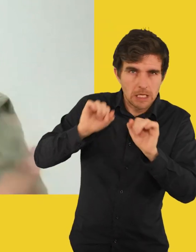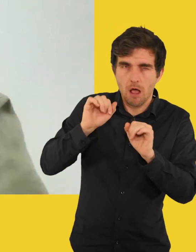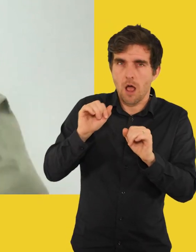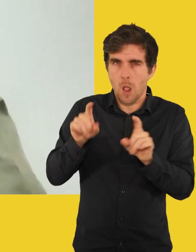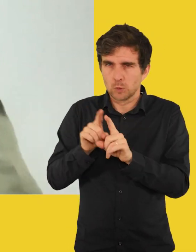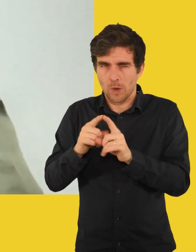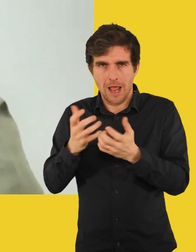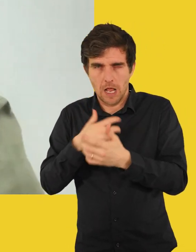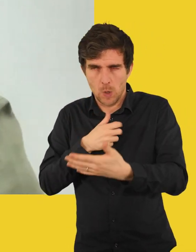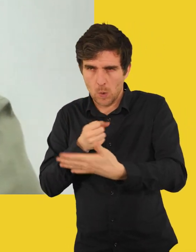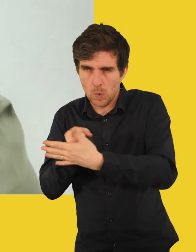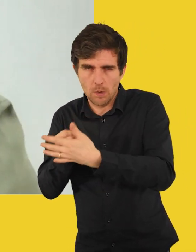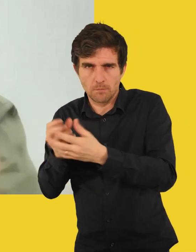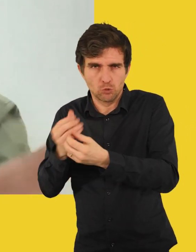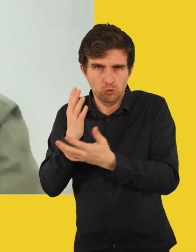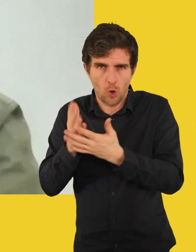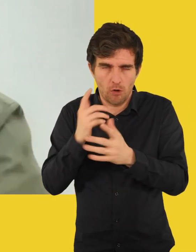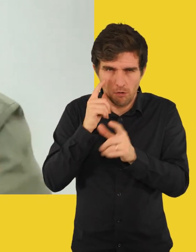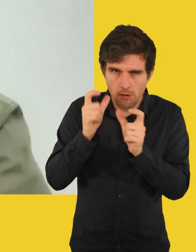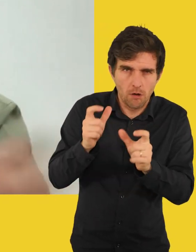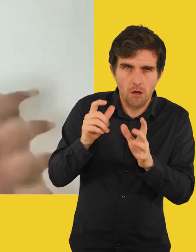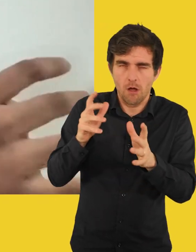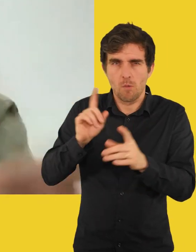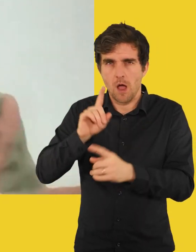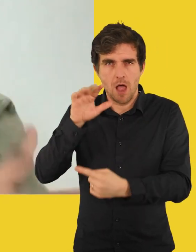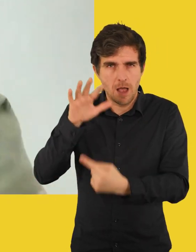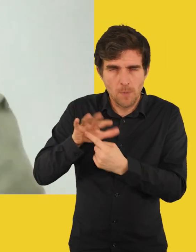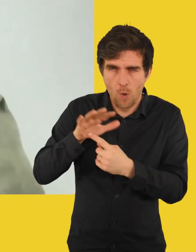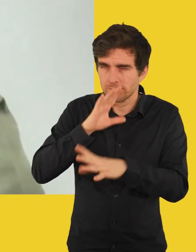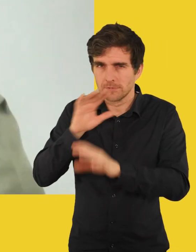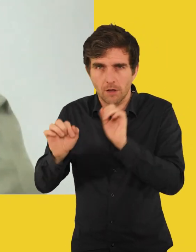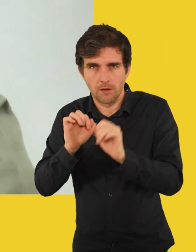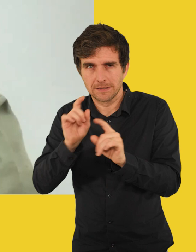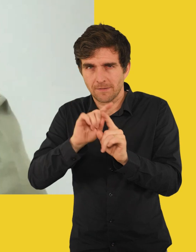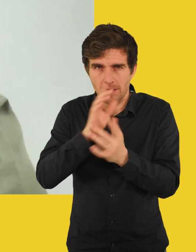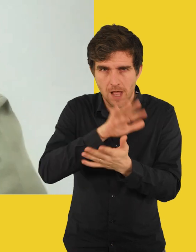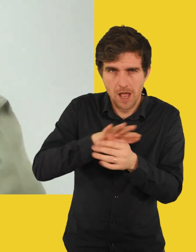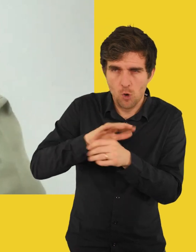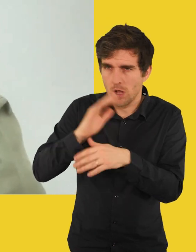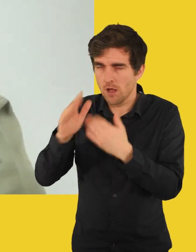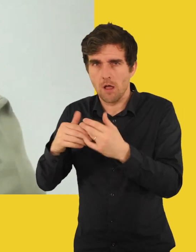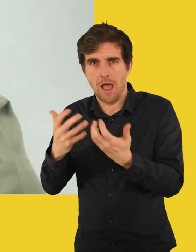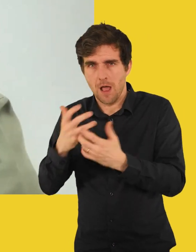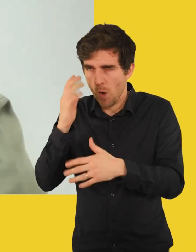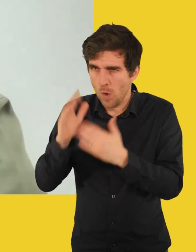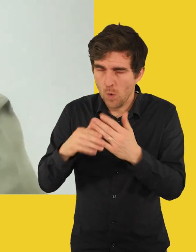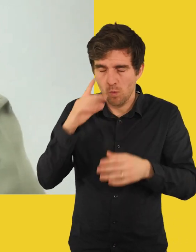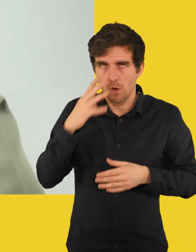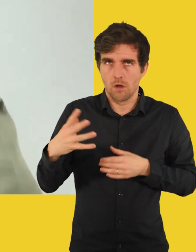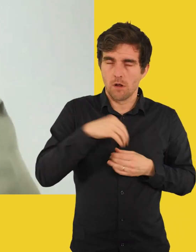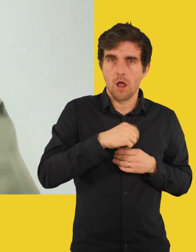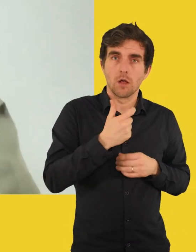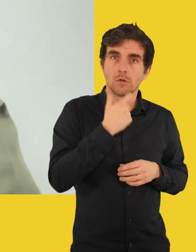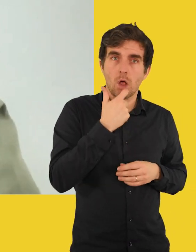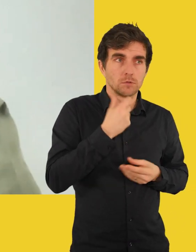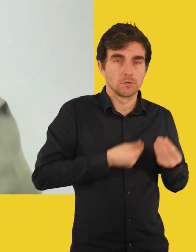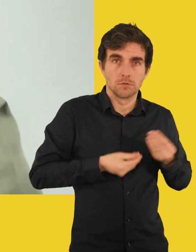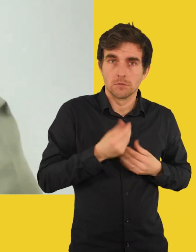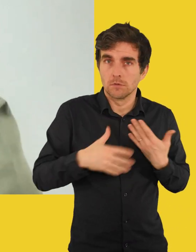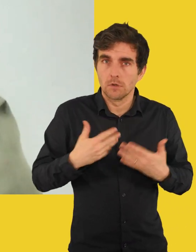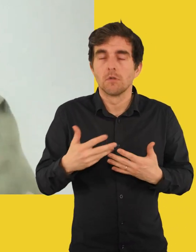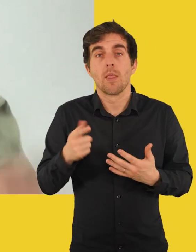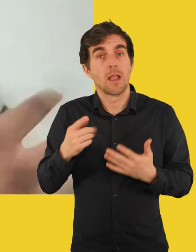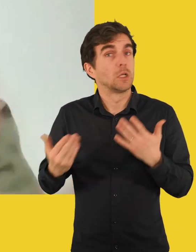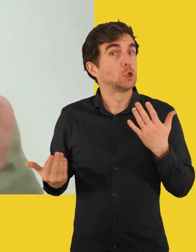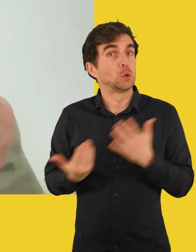transgressing some of the boundaries, and how they can then prioritize on certain action areas to come and live within the Doughnut.